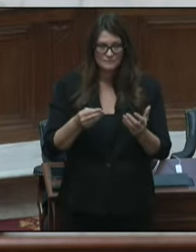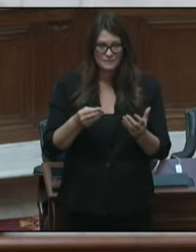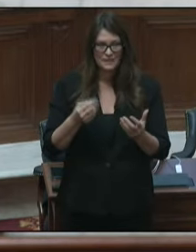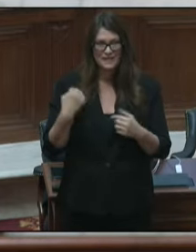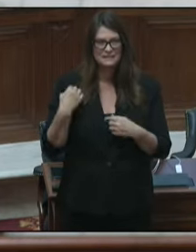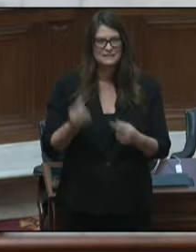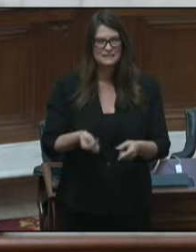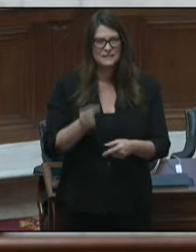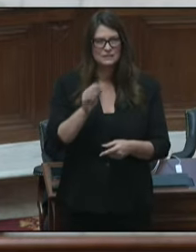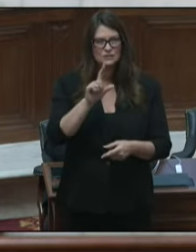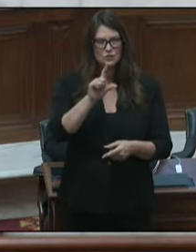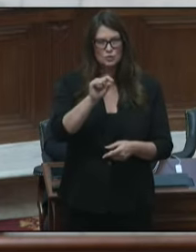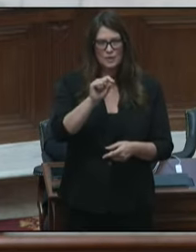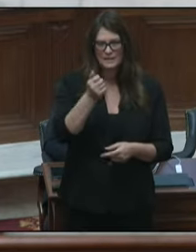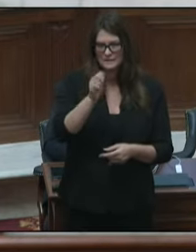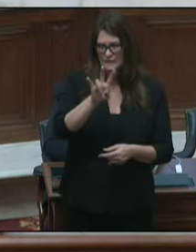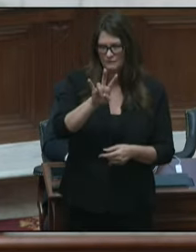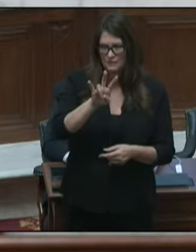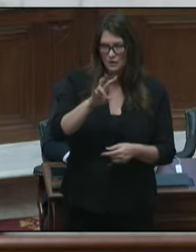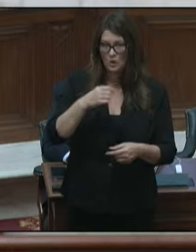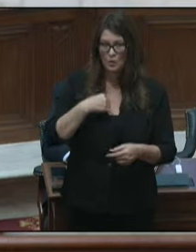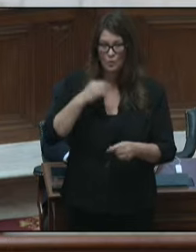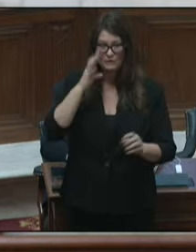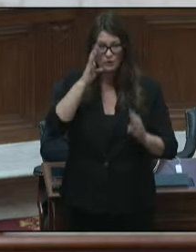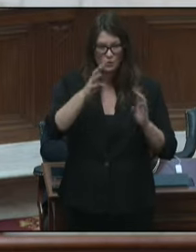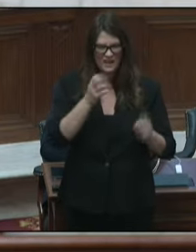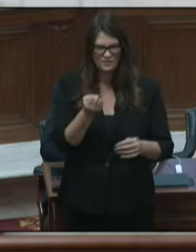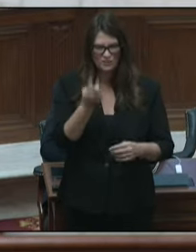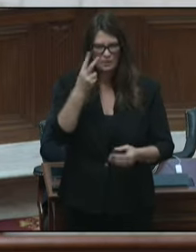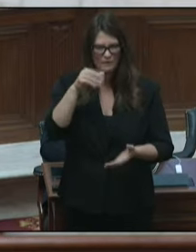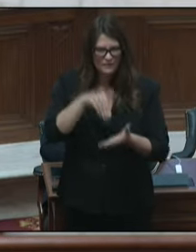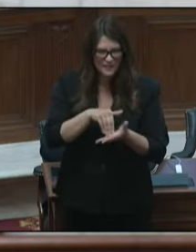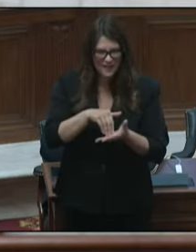since 2017, we've created